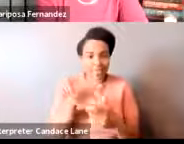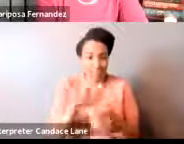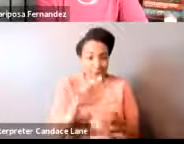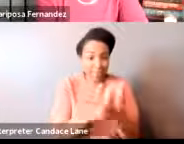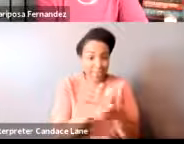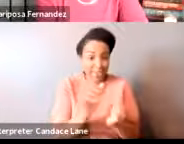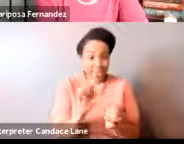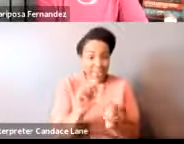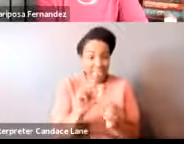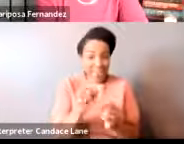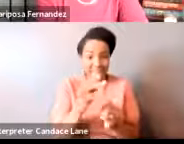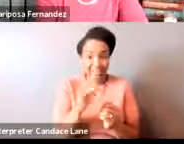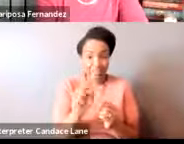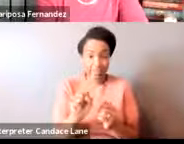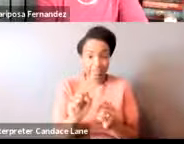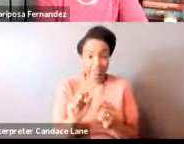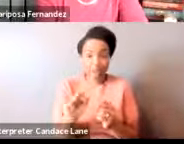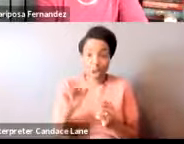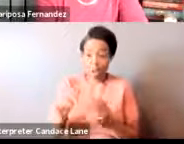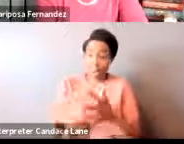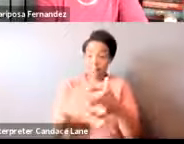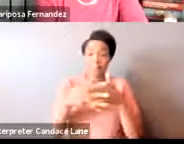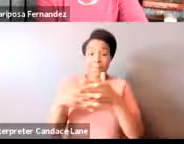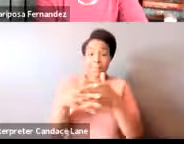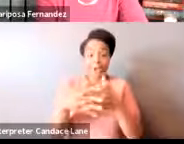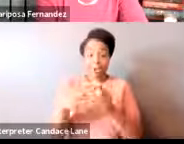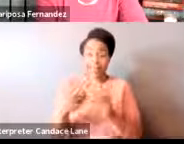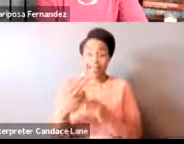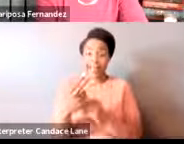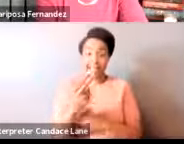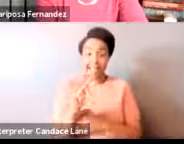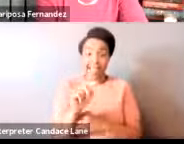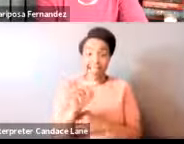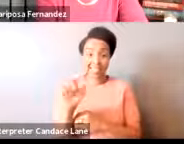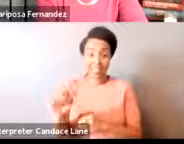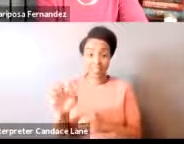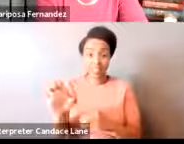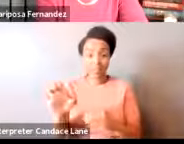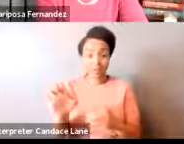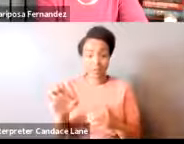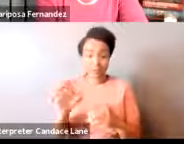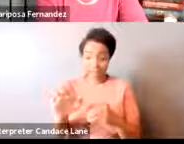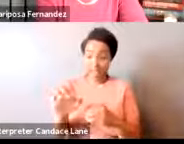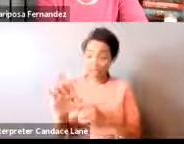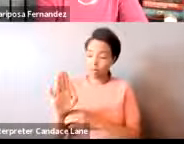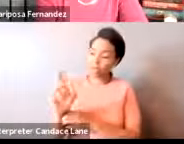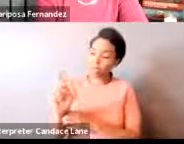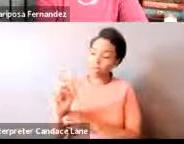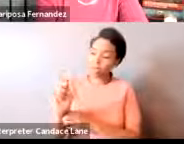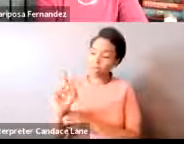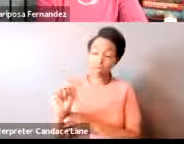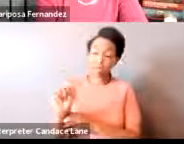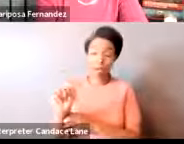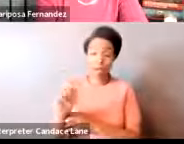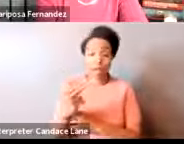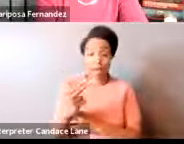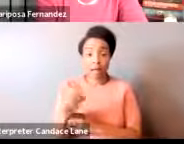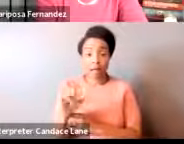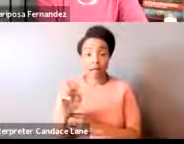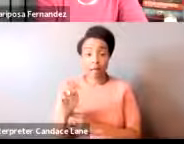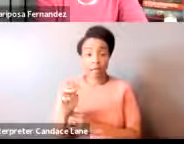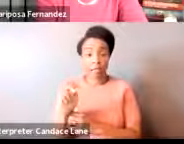An American Haze opens with a line from the poet Brenda Hillman. And you should just remember that if